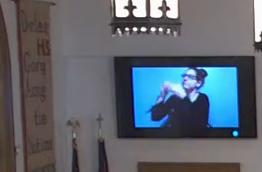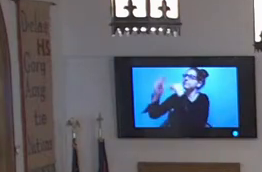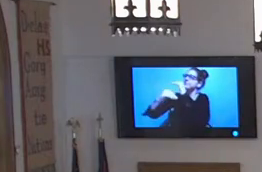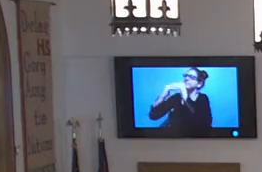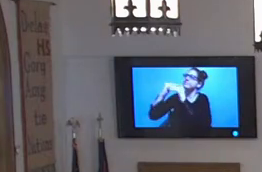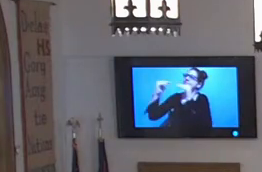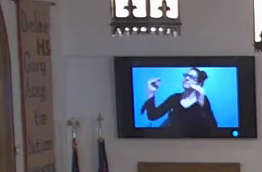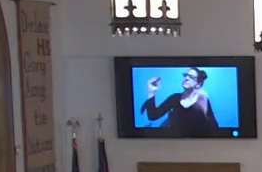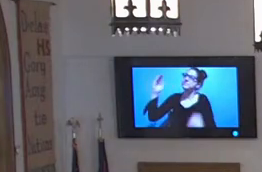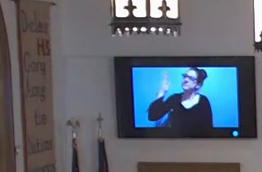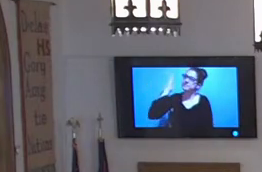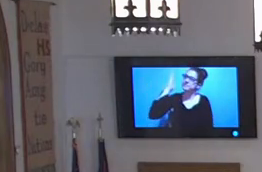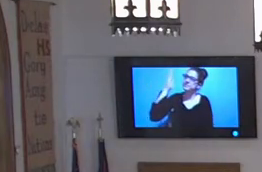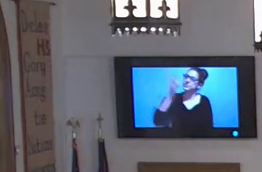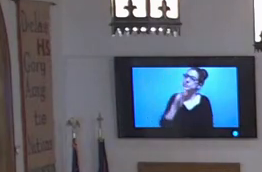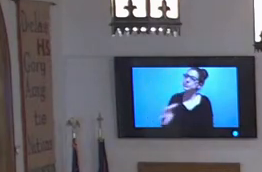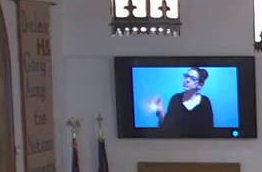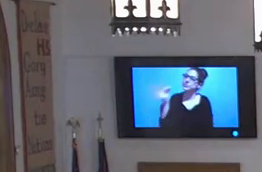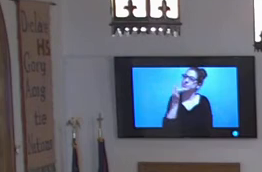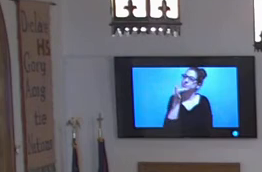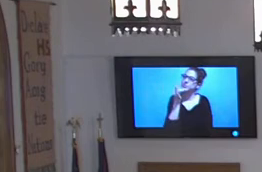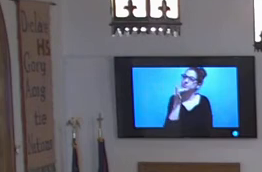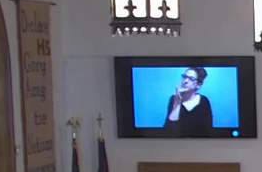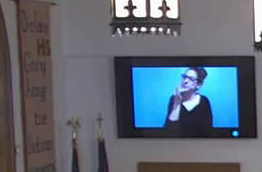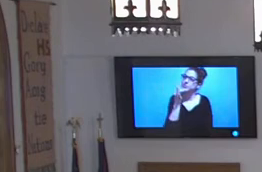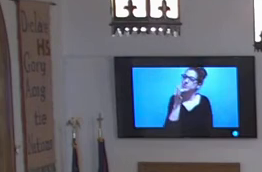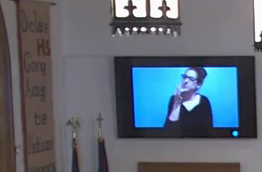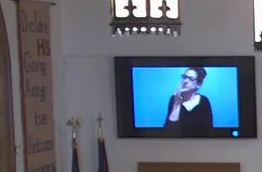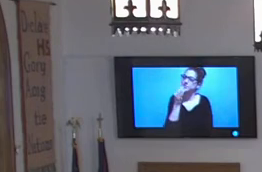fear. With hearts and hands